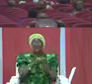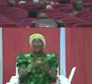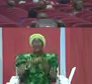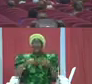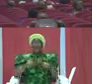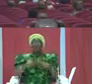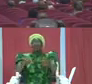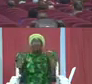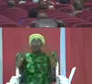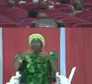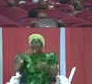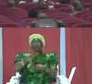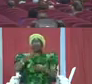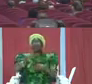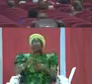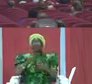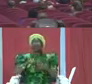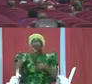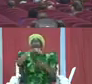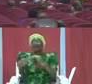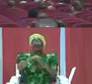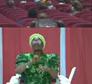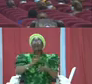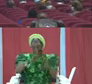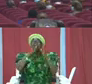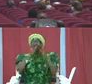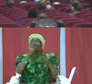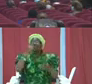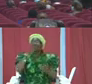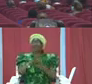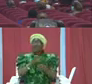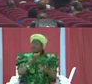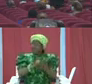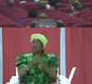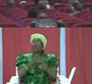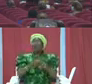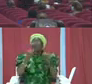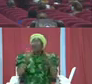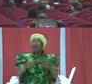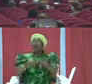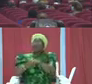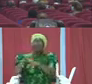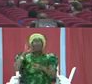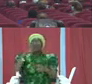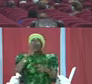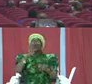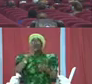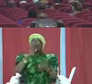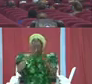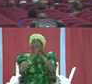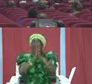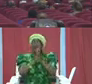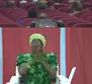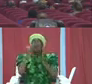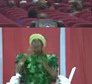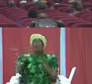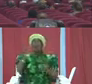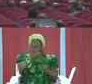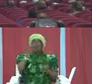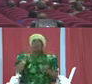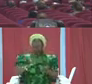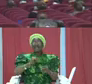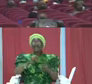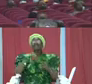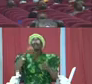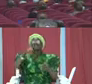you from now on, by God's grace, I'll be praying for you. So I need your names, your address, and your prayer